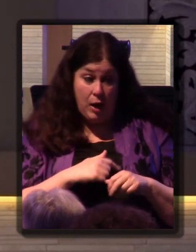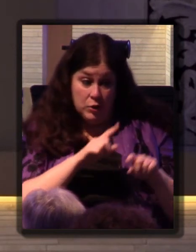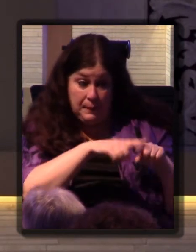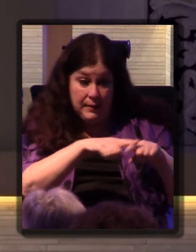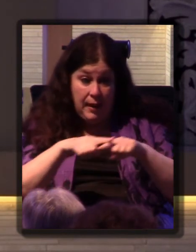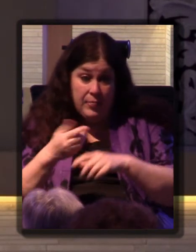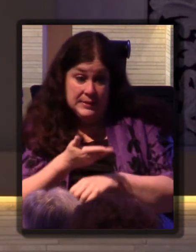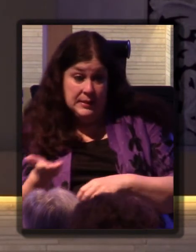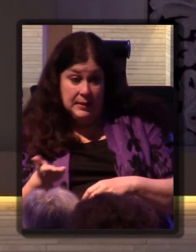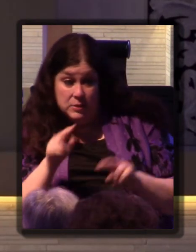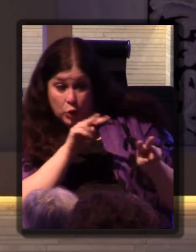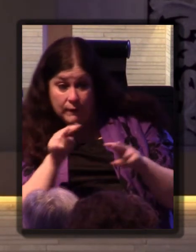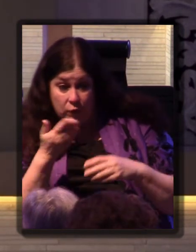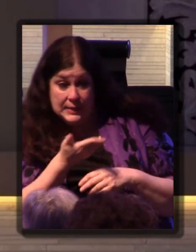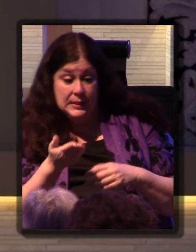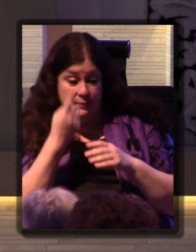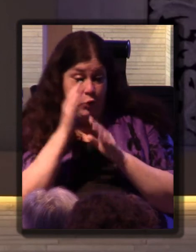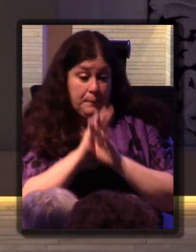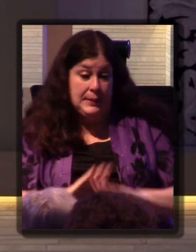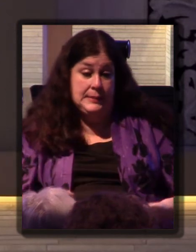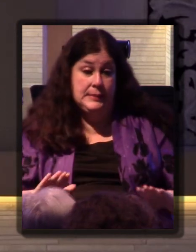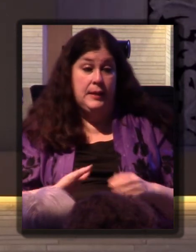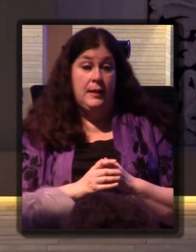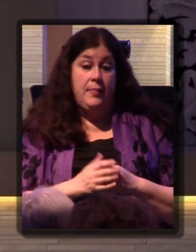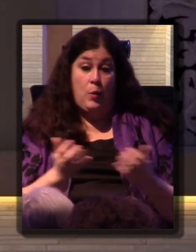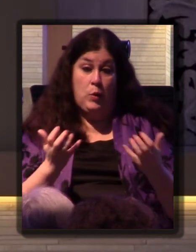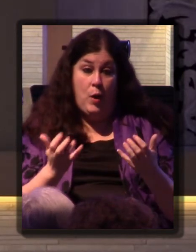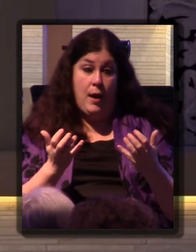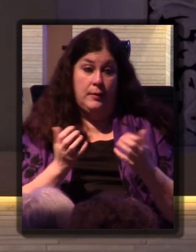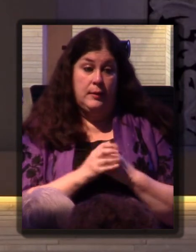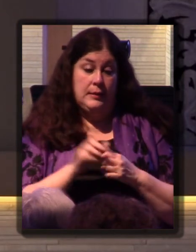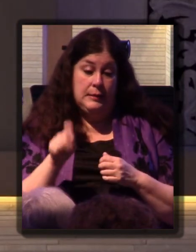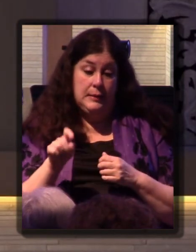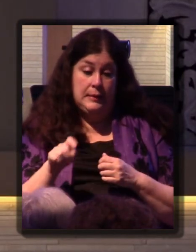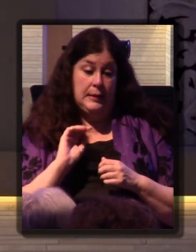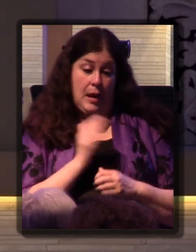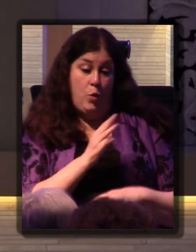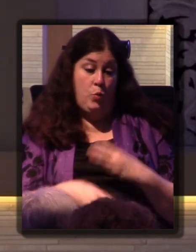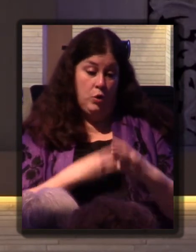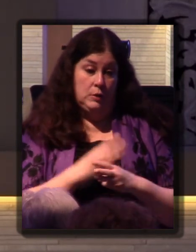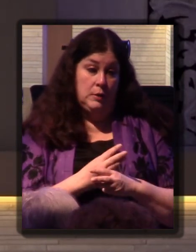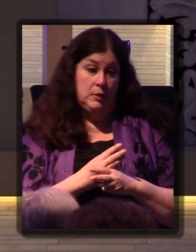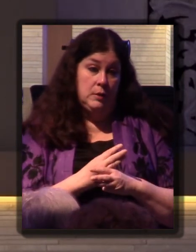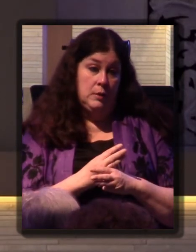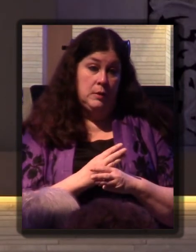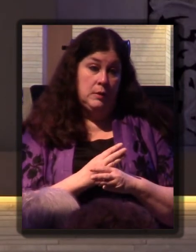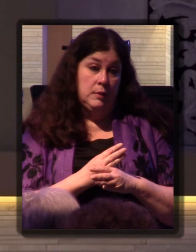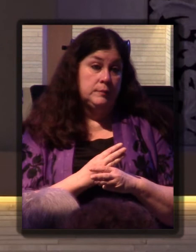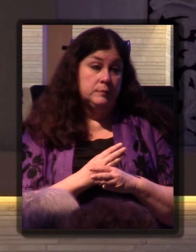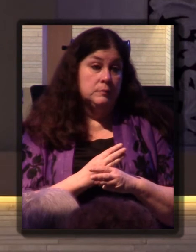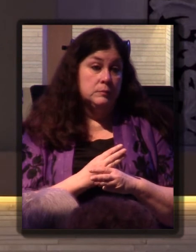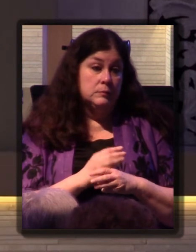are looking to these things for the peace that we so desperately need in our